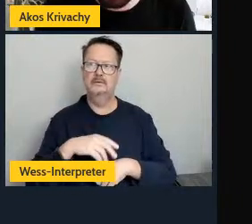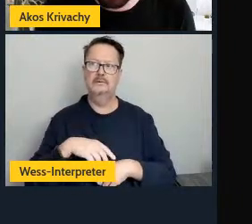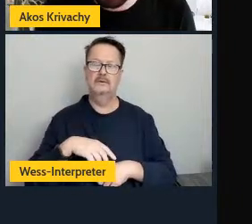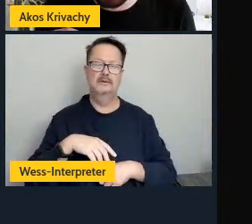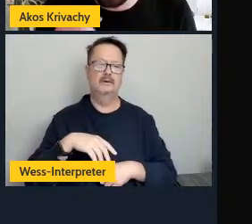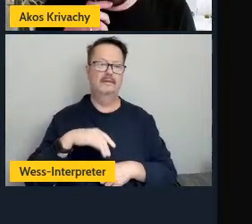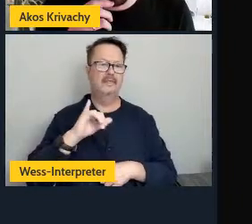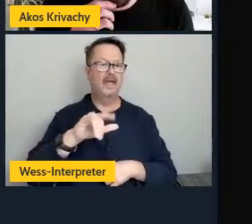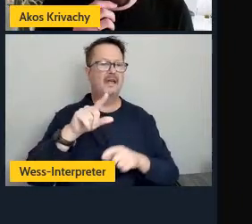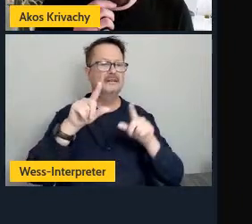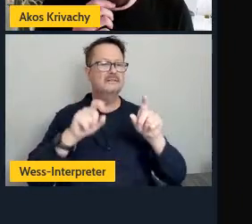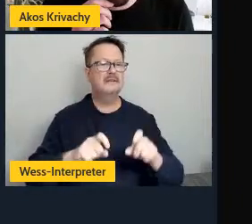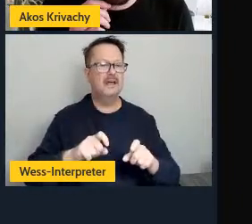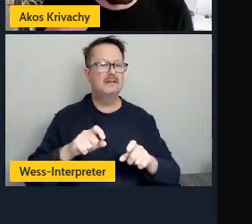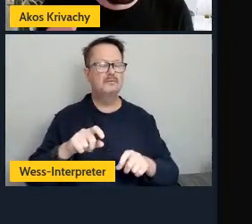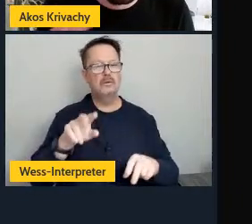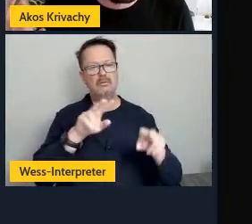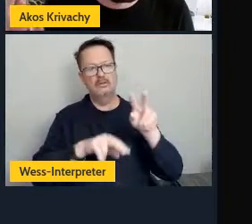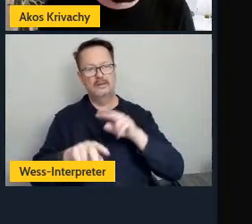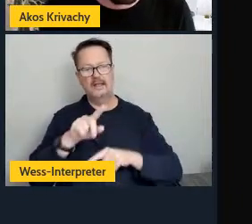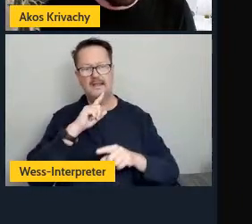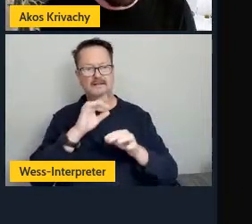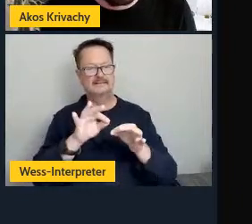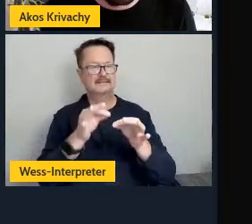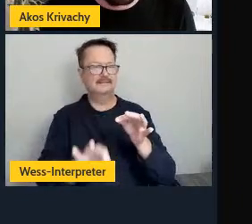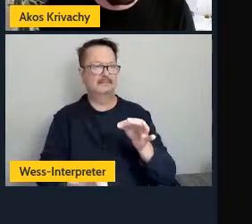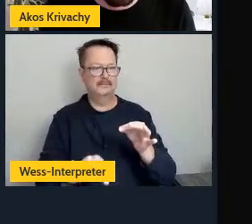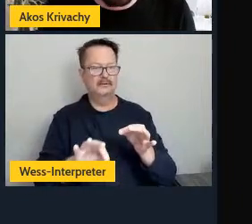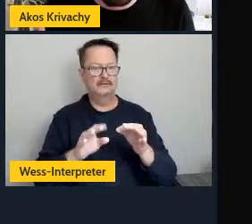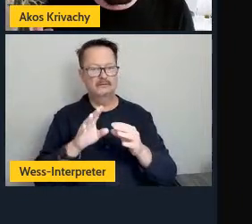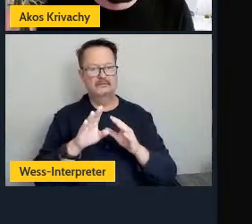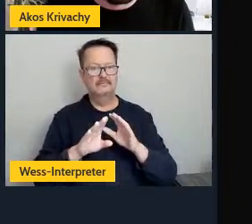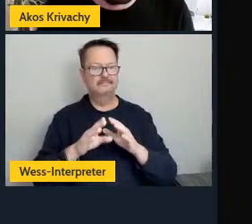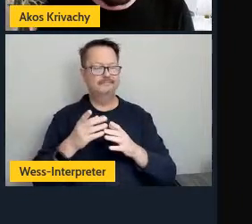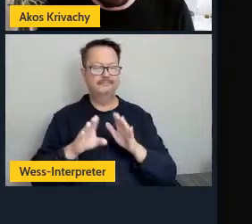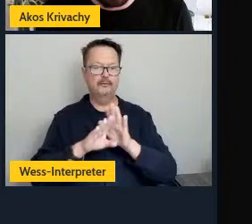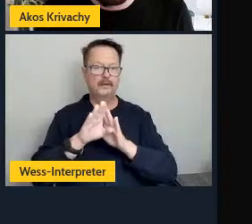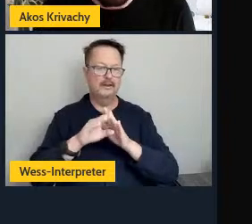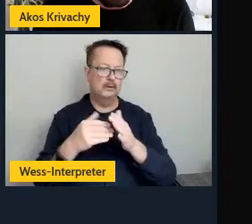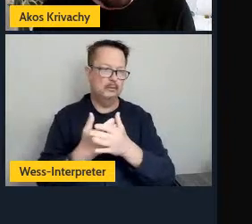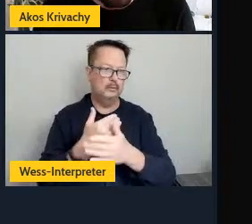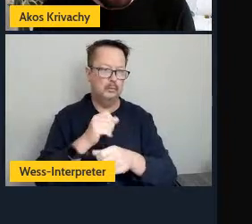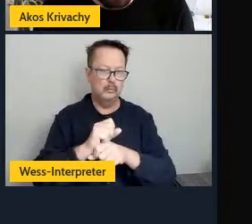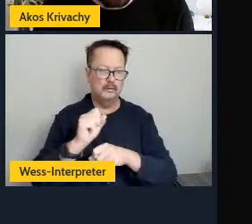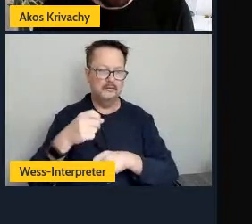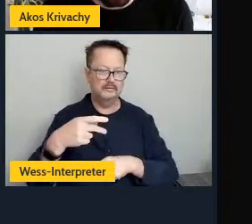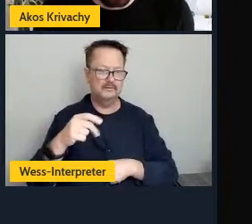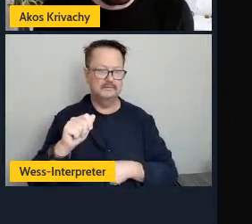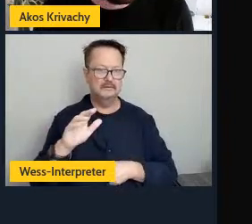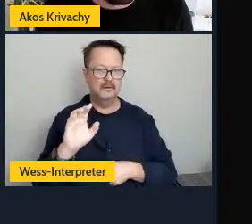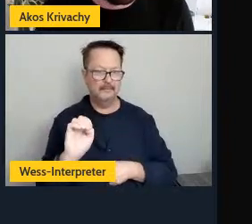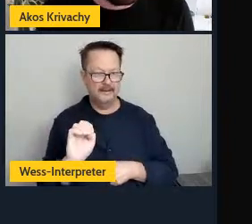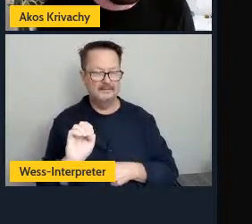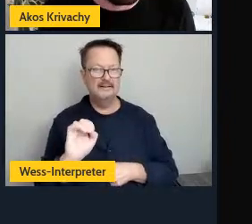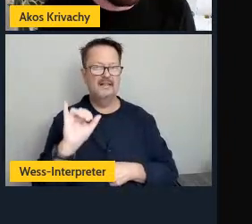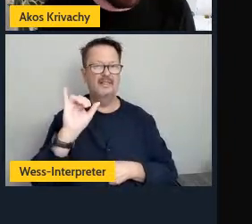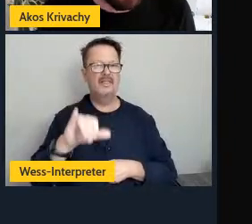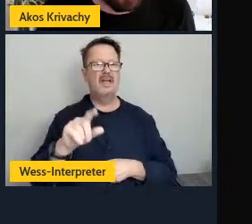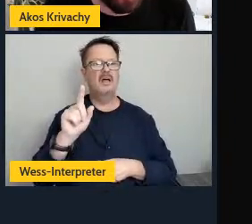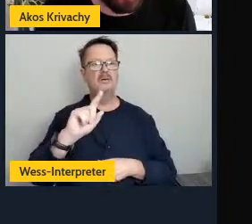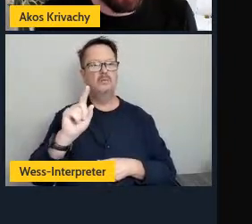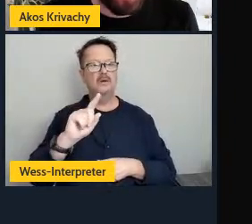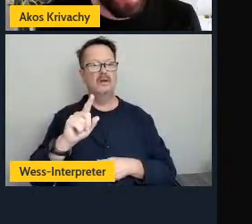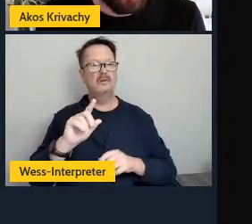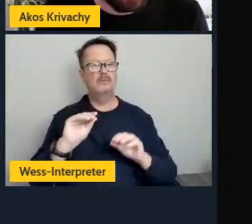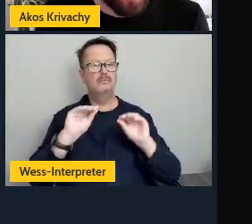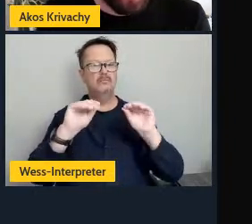Here, the test we're looking at is just a simple creating a new workspace. Workspace in plain is where you do your